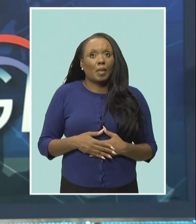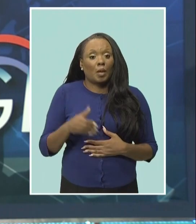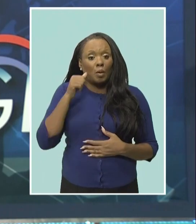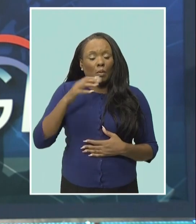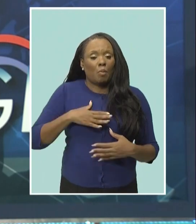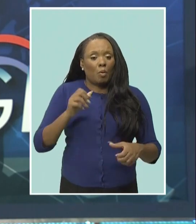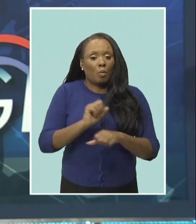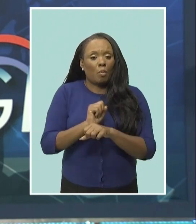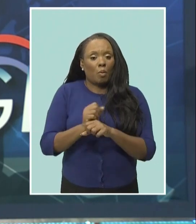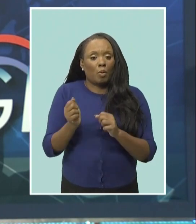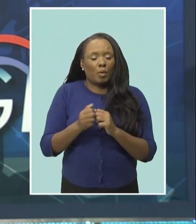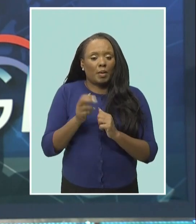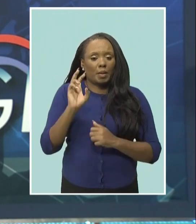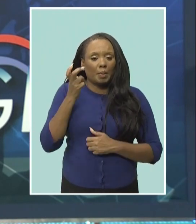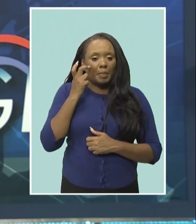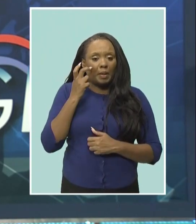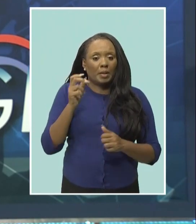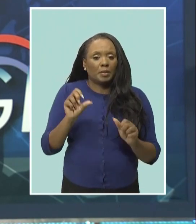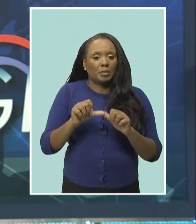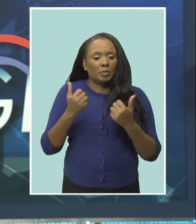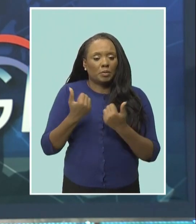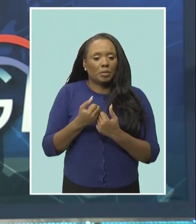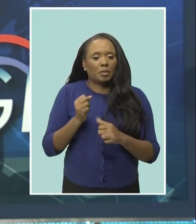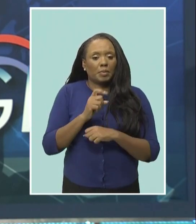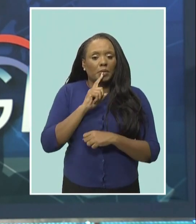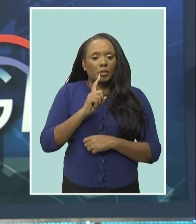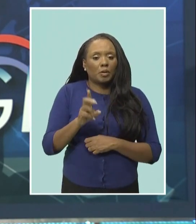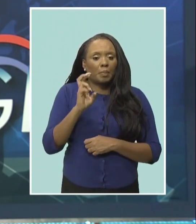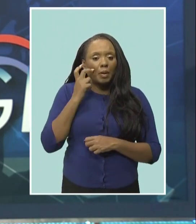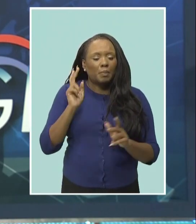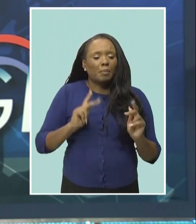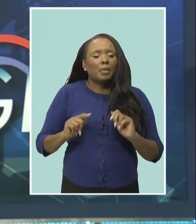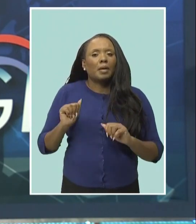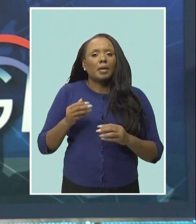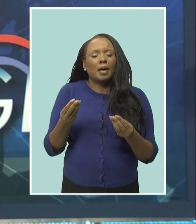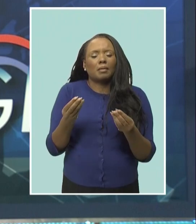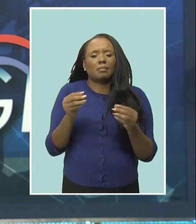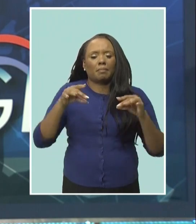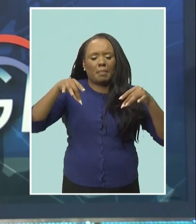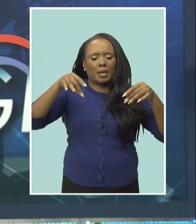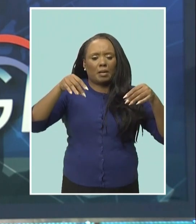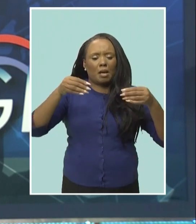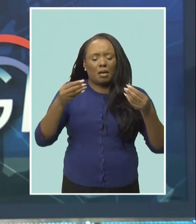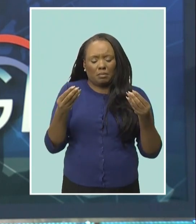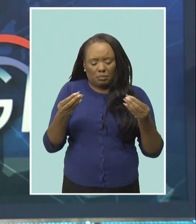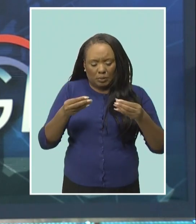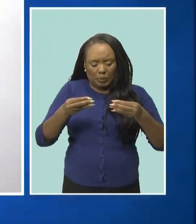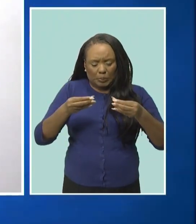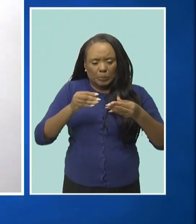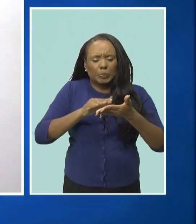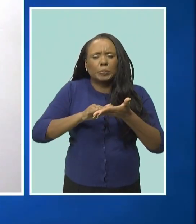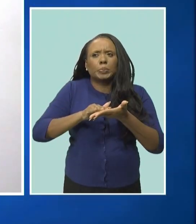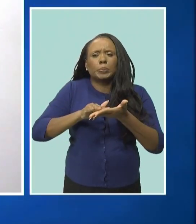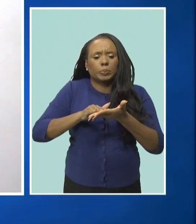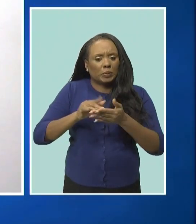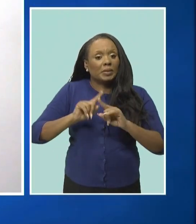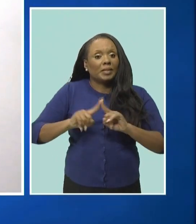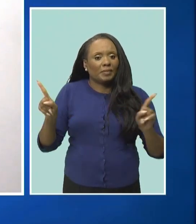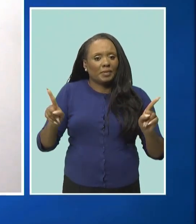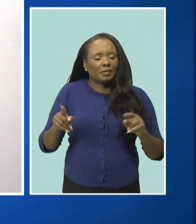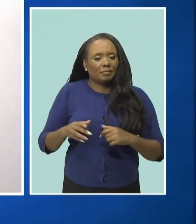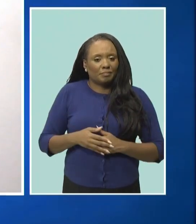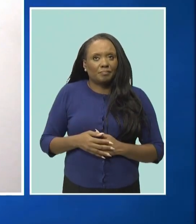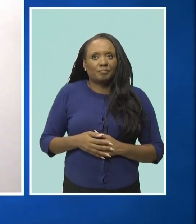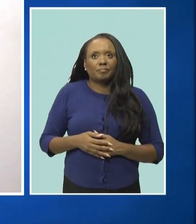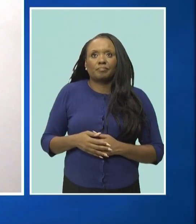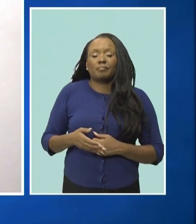has worked with the Blind Association to ensure those visibly impaired can tell the difference with the new money. We discovered, and in talking